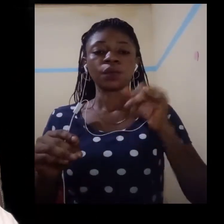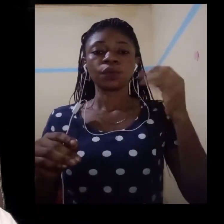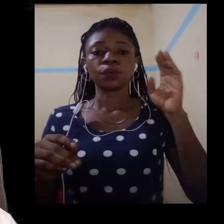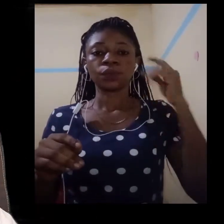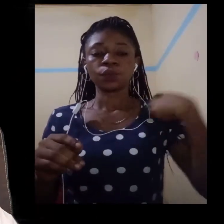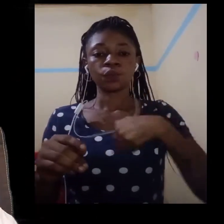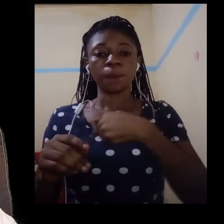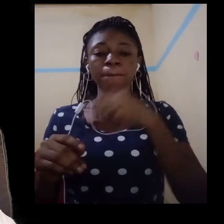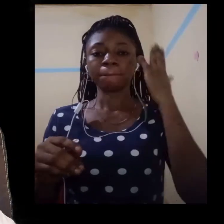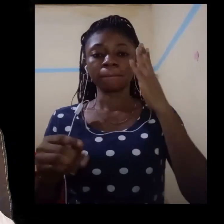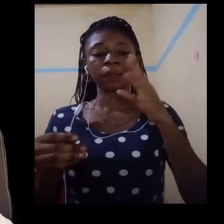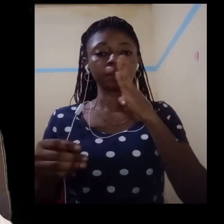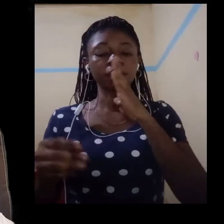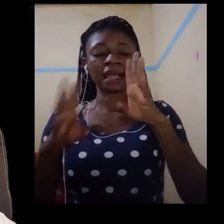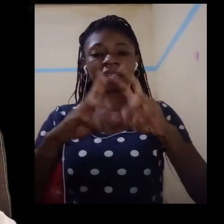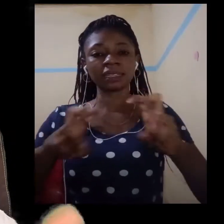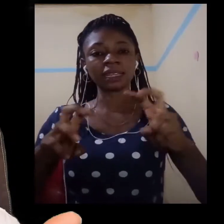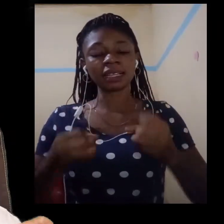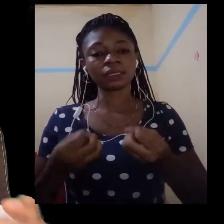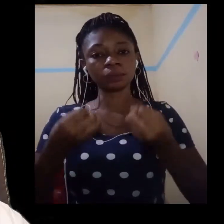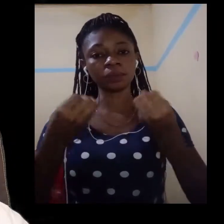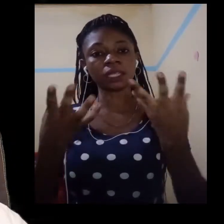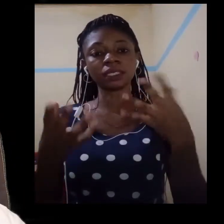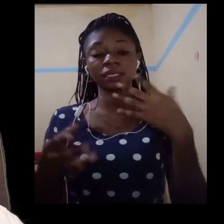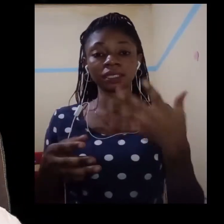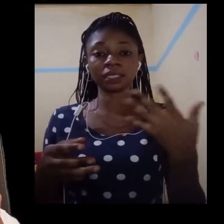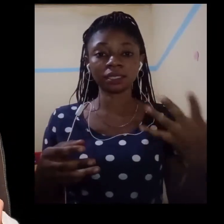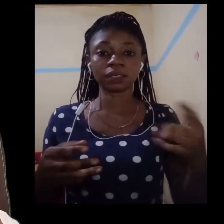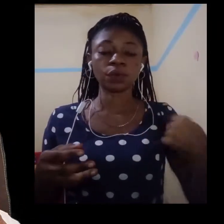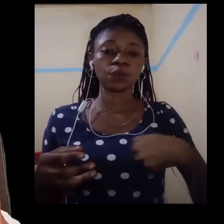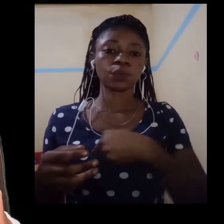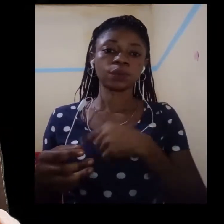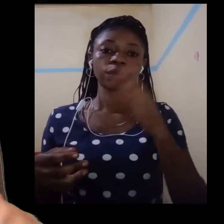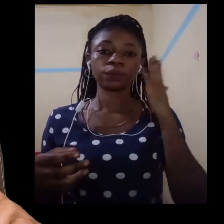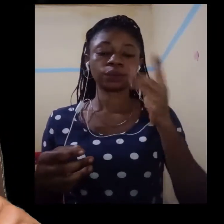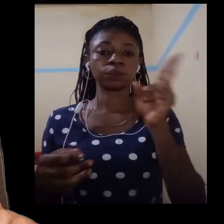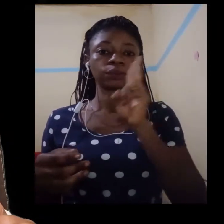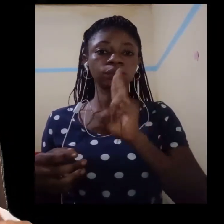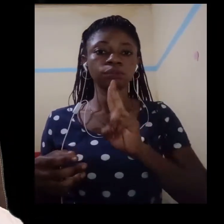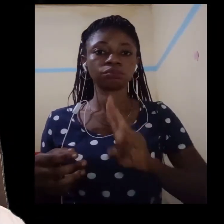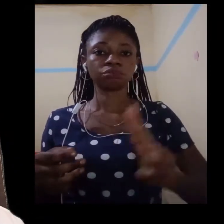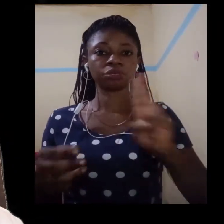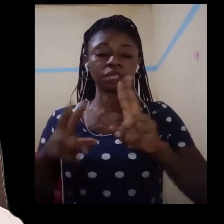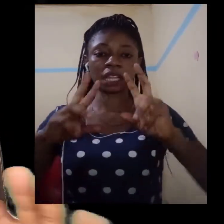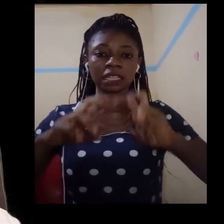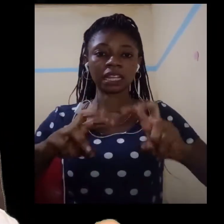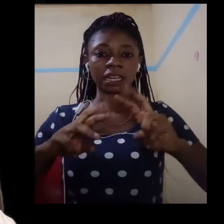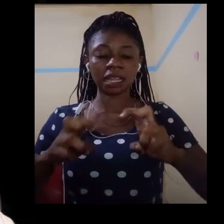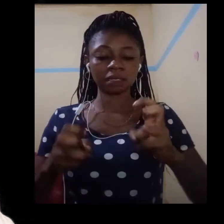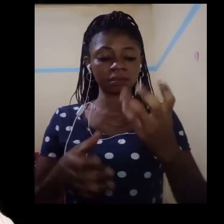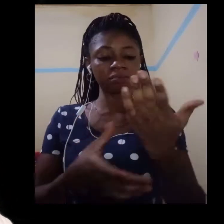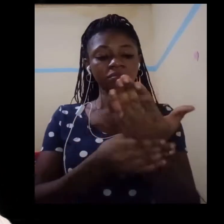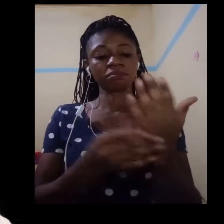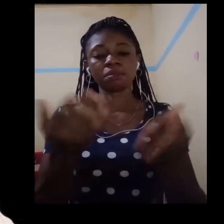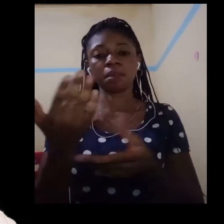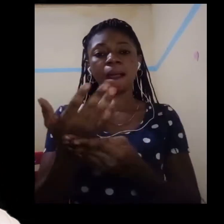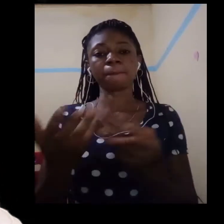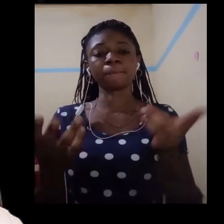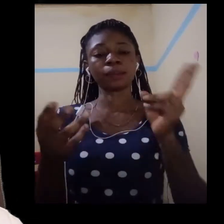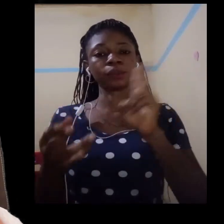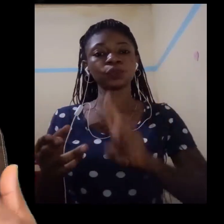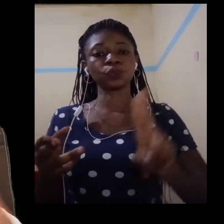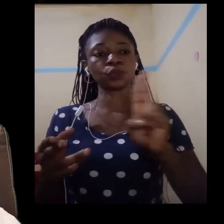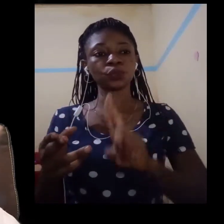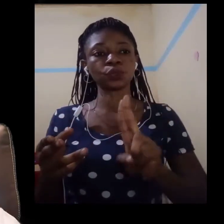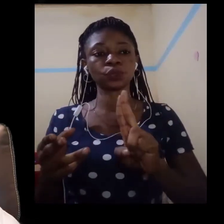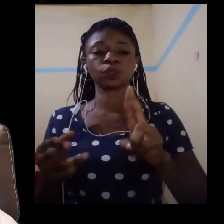the handshapes that were used, movements that she made. We will look at her palm orientation. We'll look at